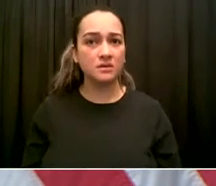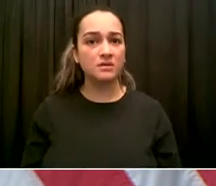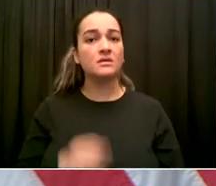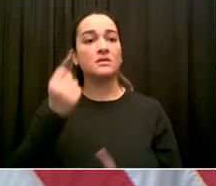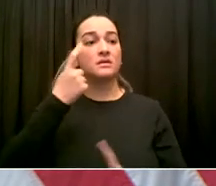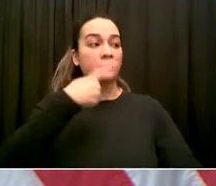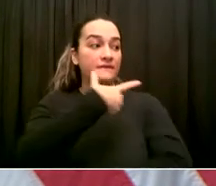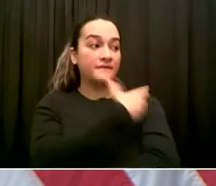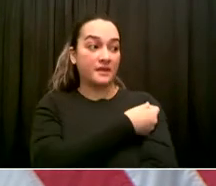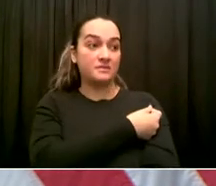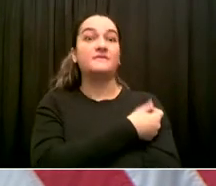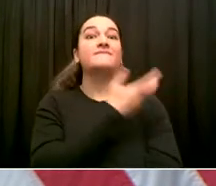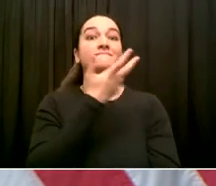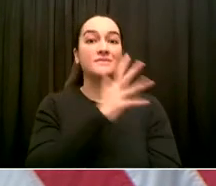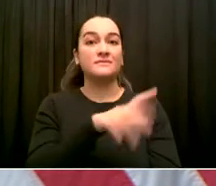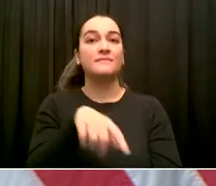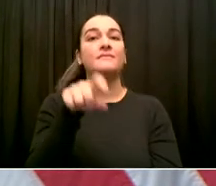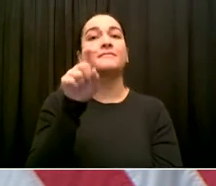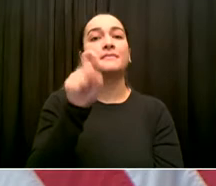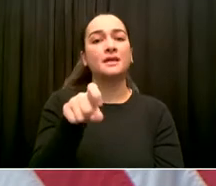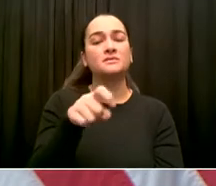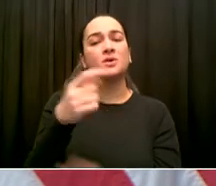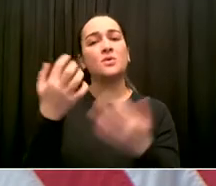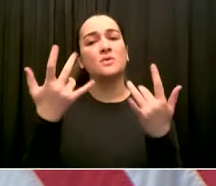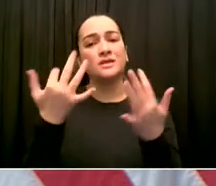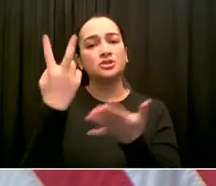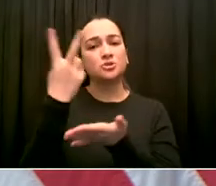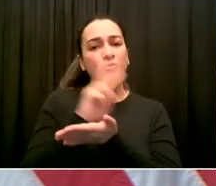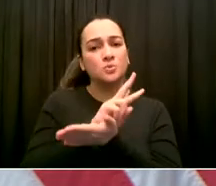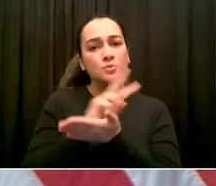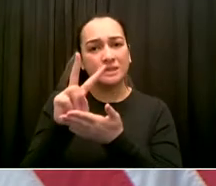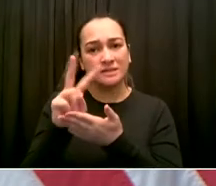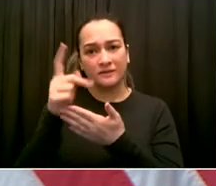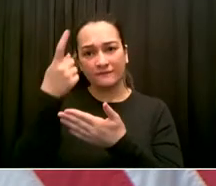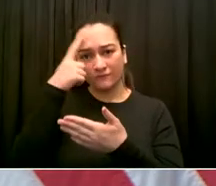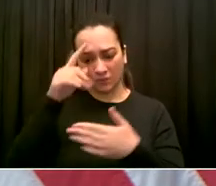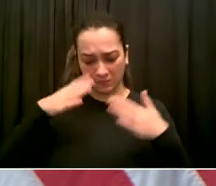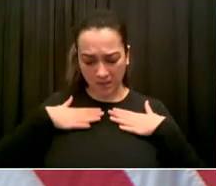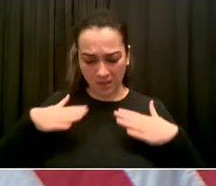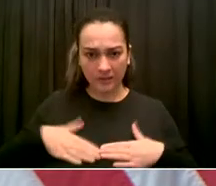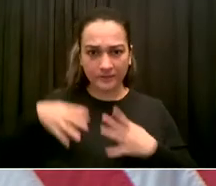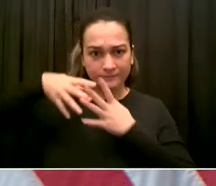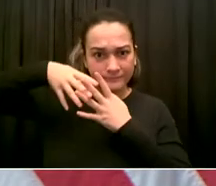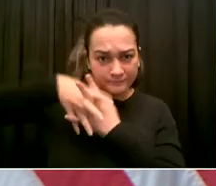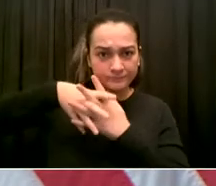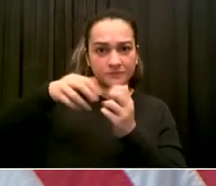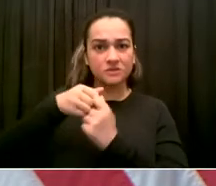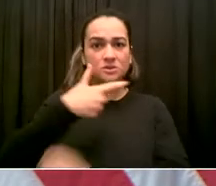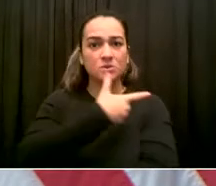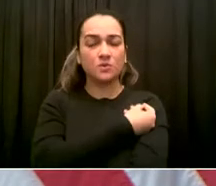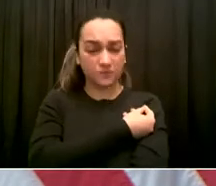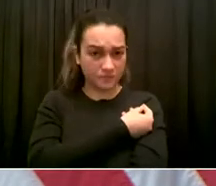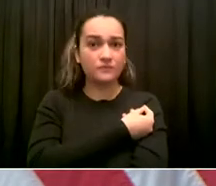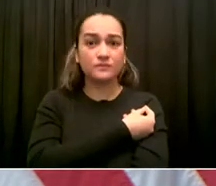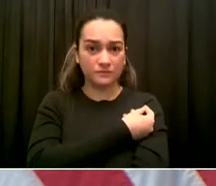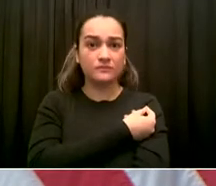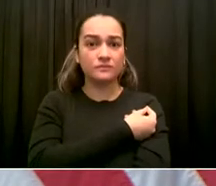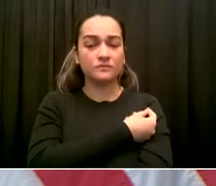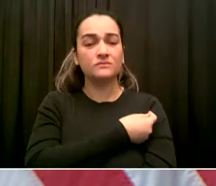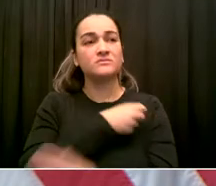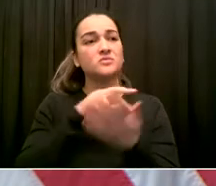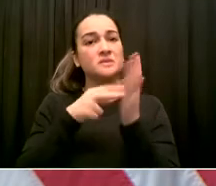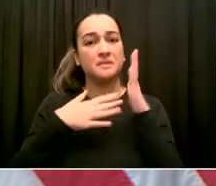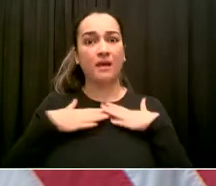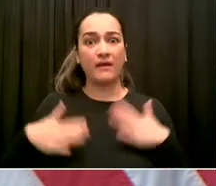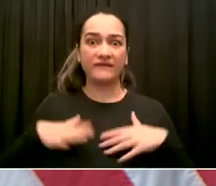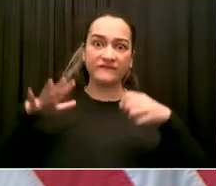do everything we can to ensure that the future is indeed brighter than that past. So even though we are all